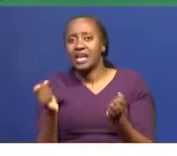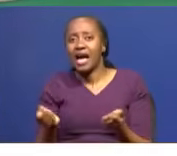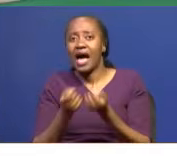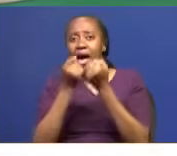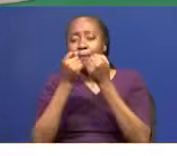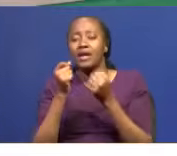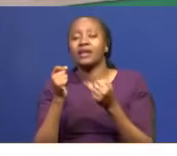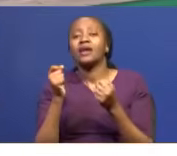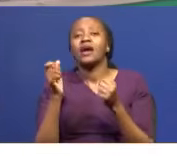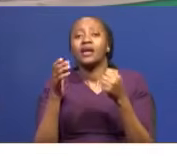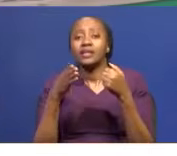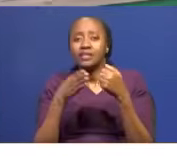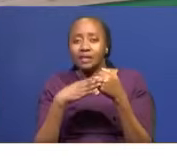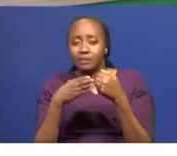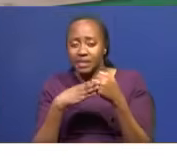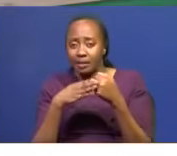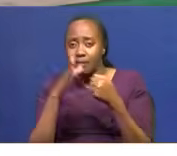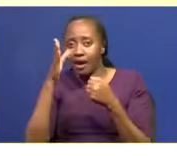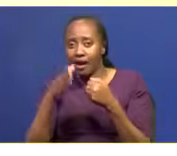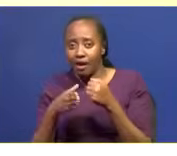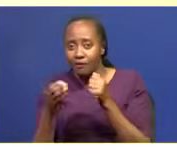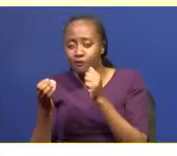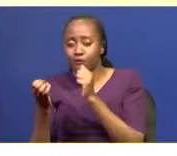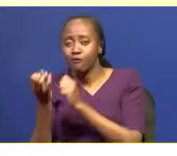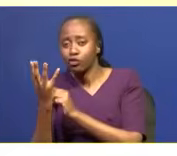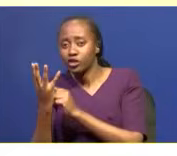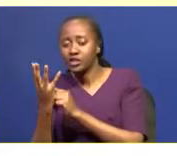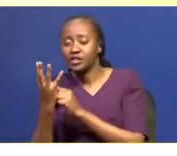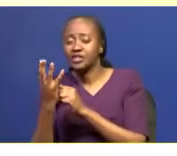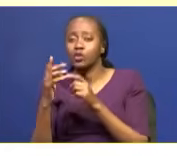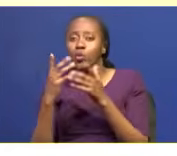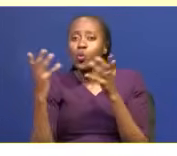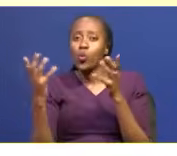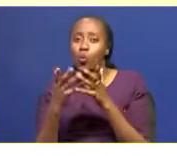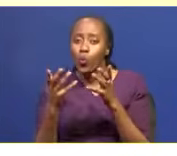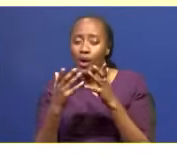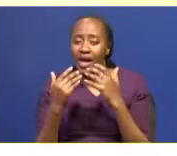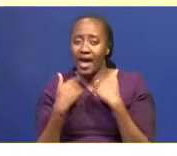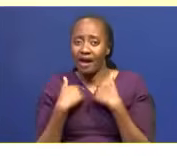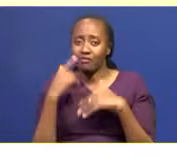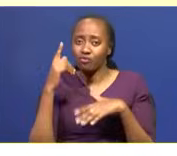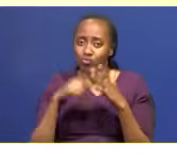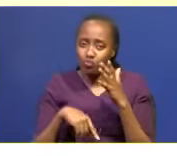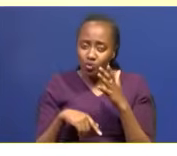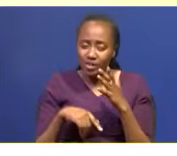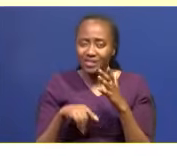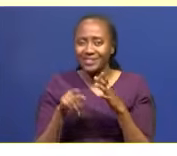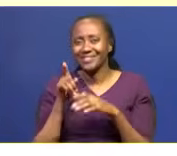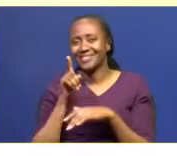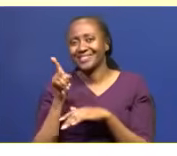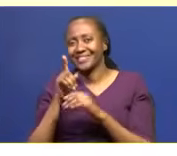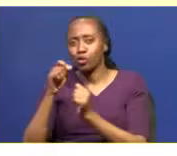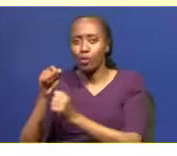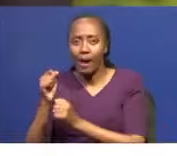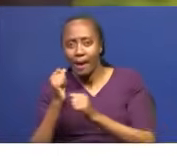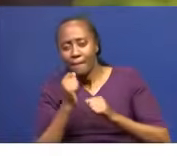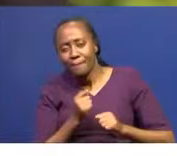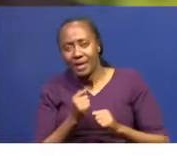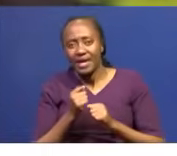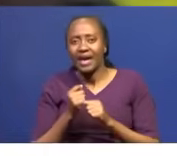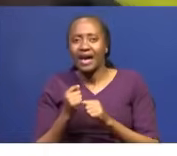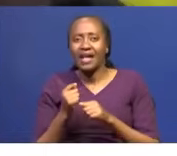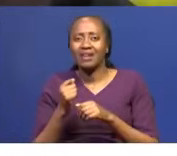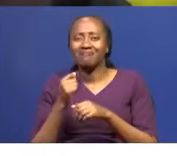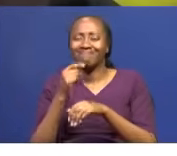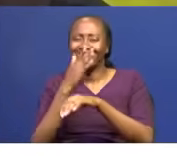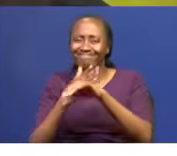September 14th at Lake Front in Homa Bay County, where Kugo is accused of willfully and unlawfully assaulting People